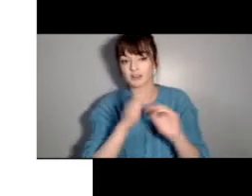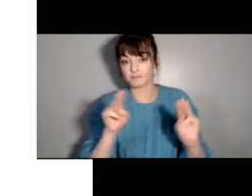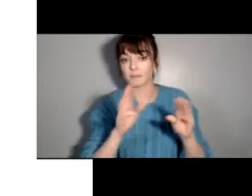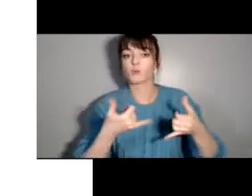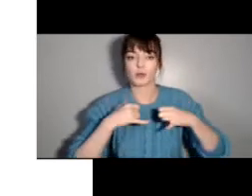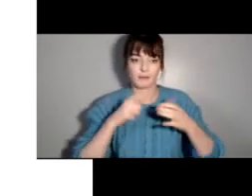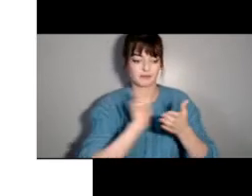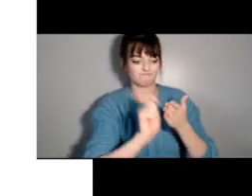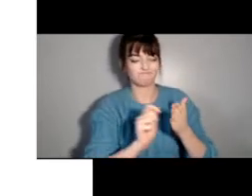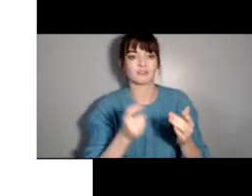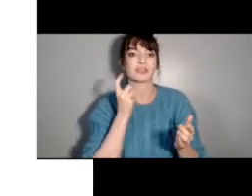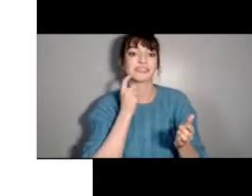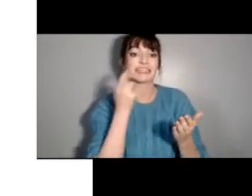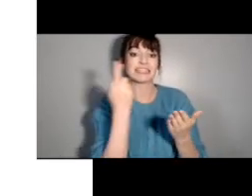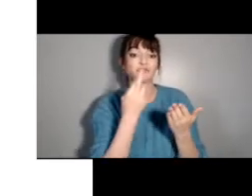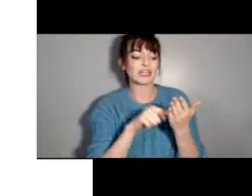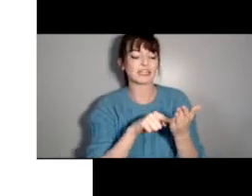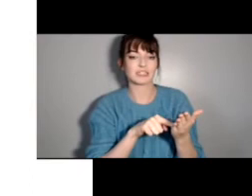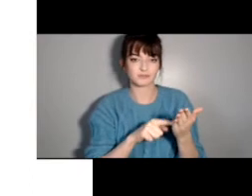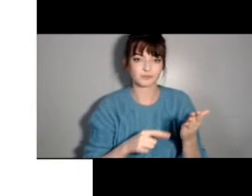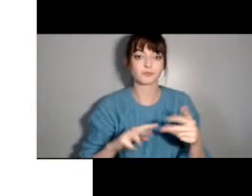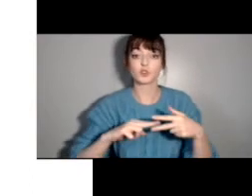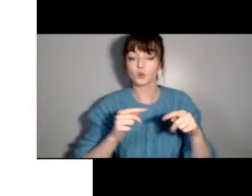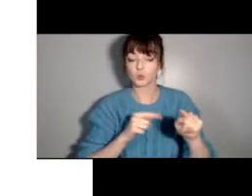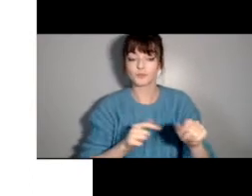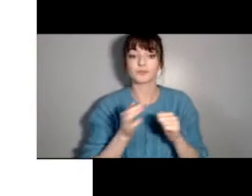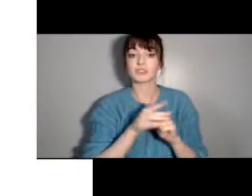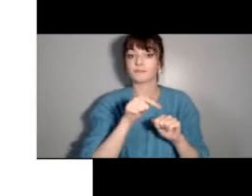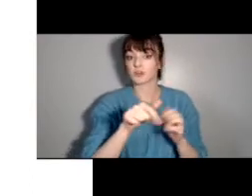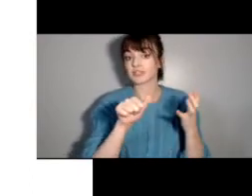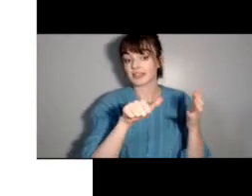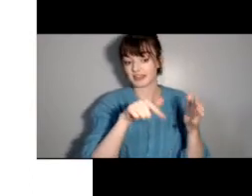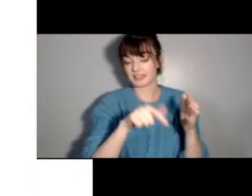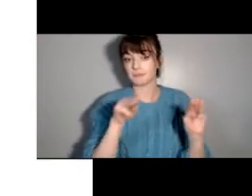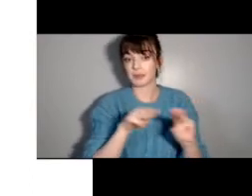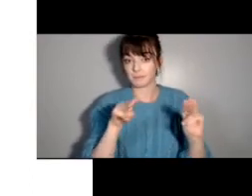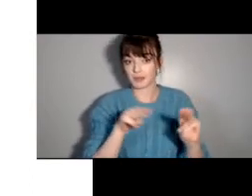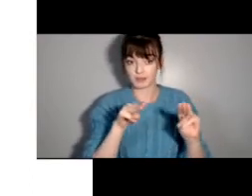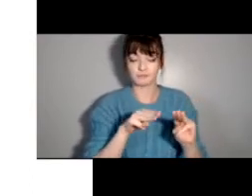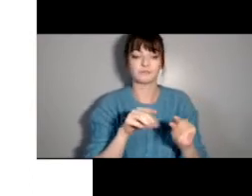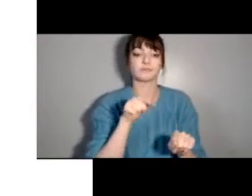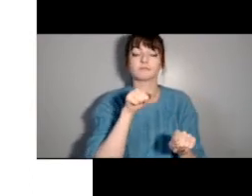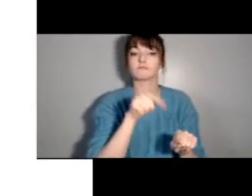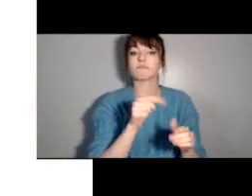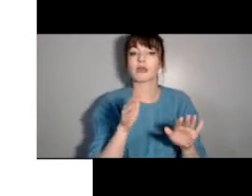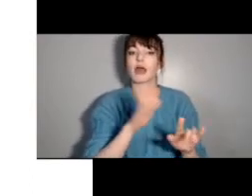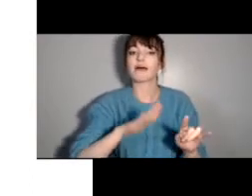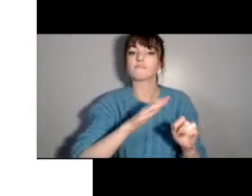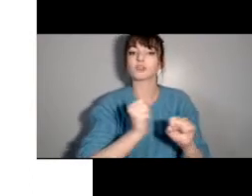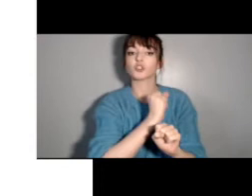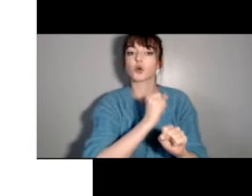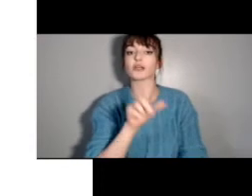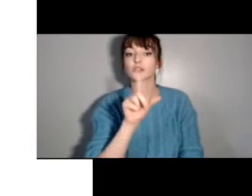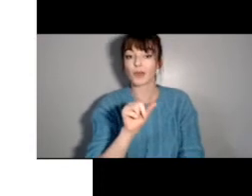with the Easy Read Ascot tool. So for these participants, the mean score on using the tool was